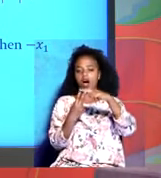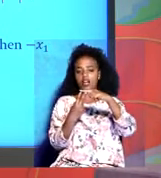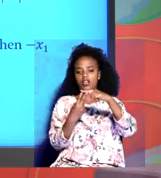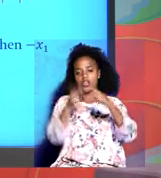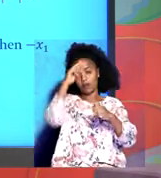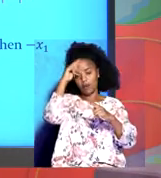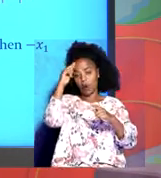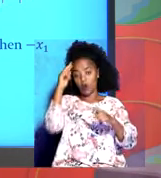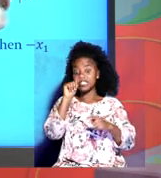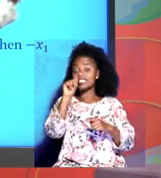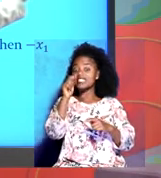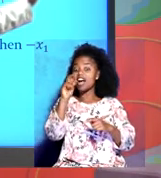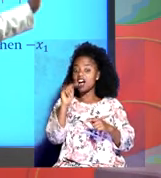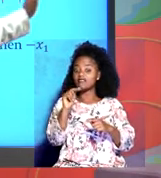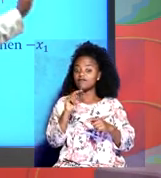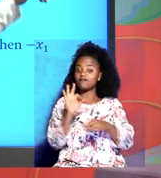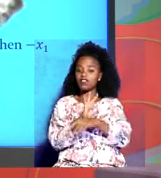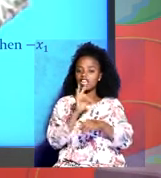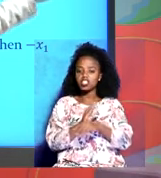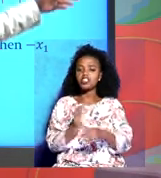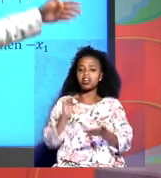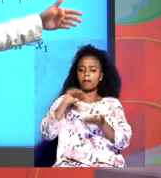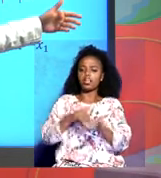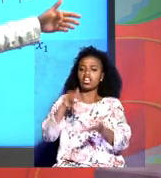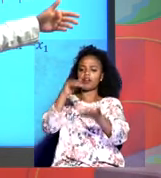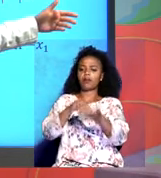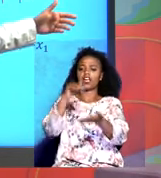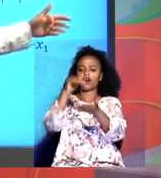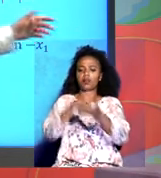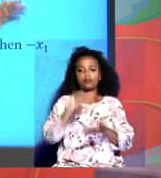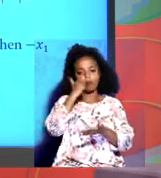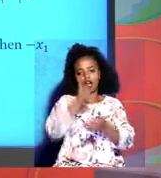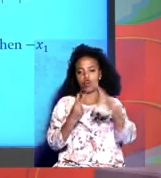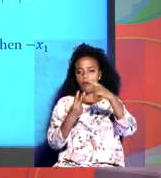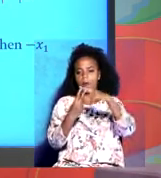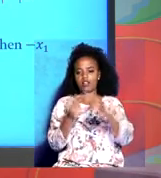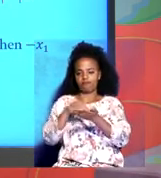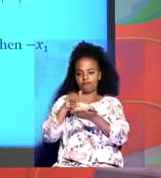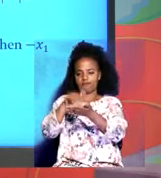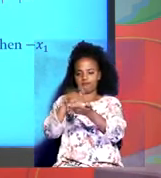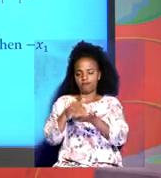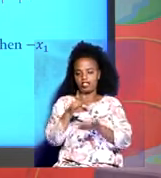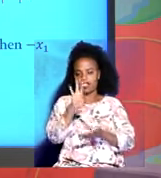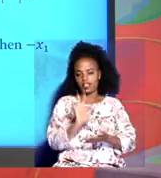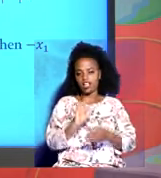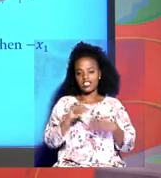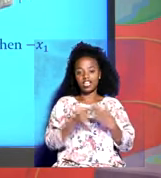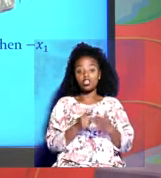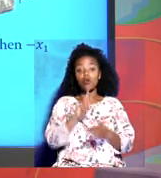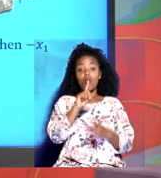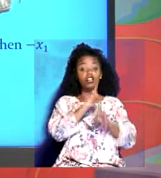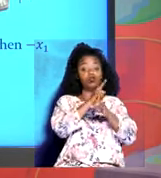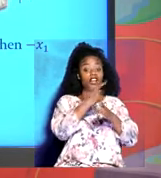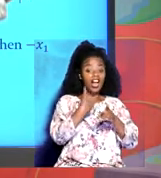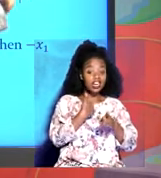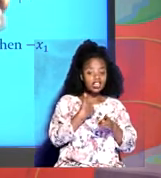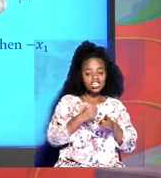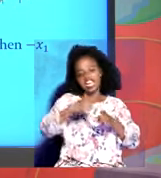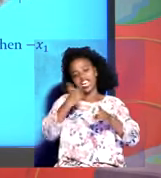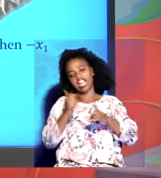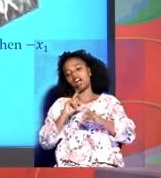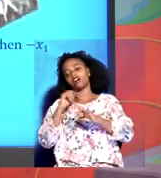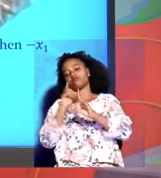this tangent function repeats itself after every pi. So if we have one solution here, we have also another solution on the